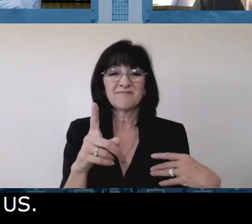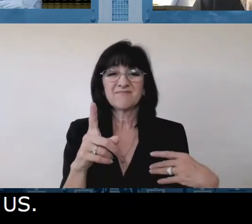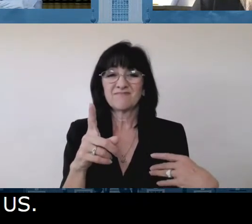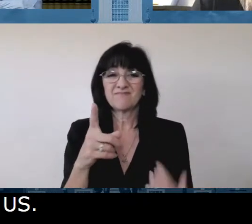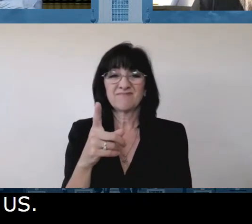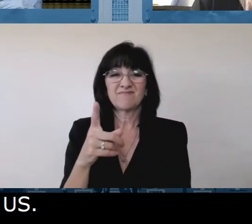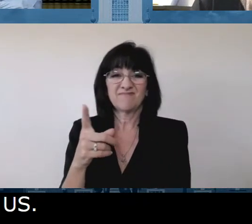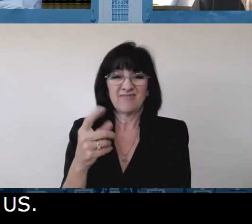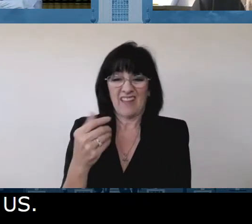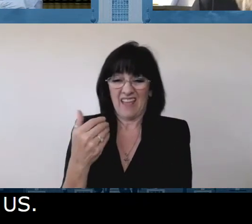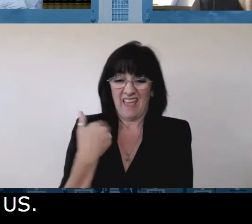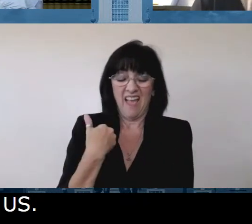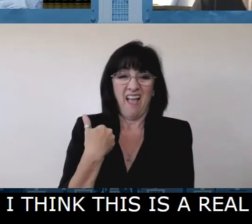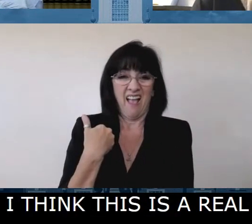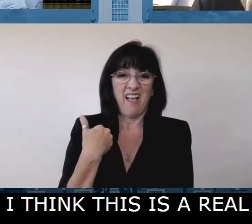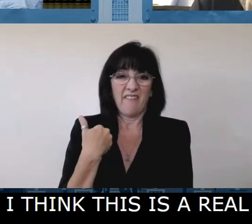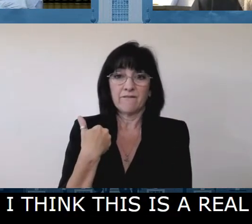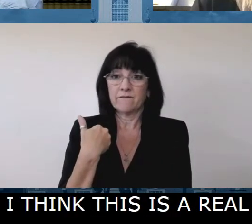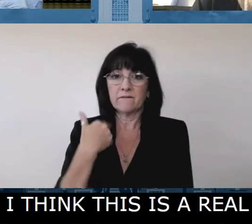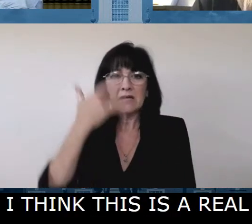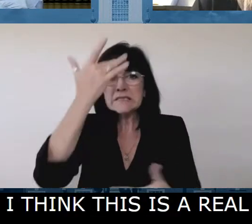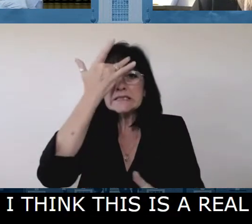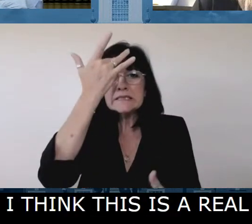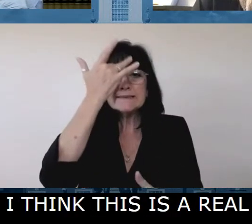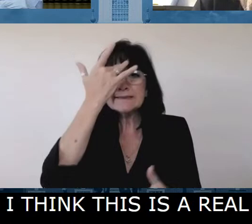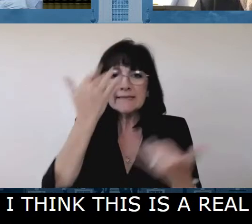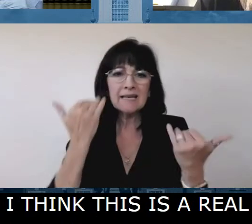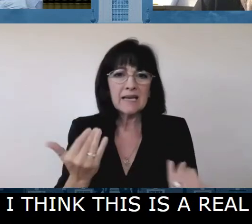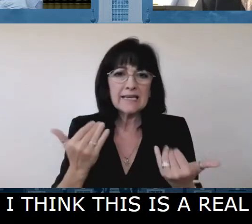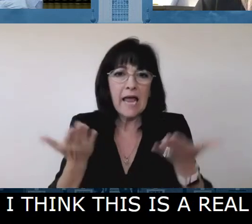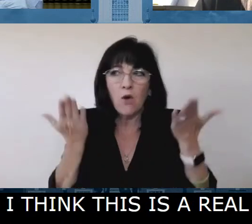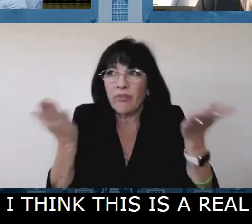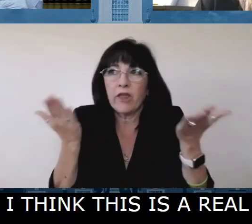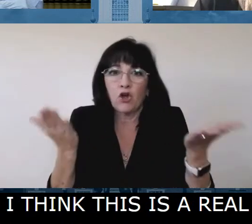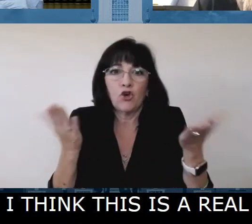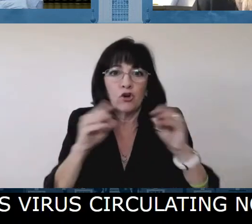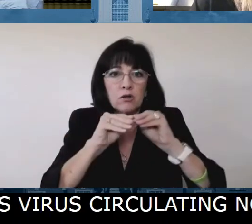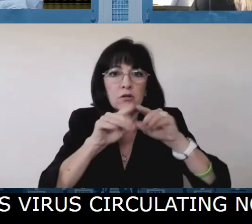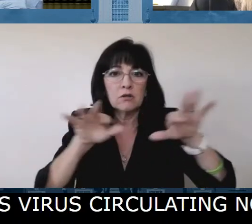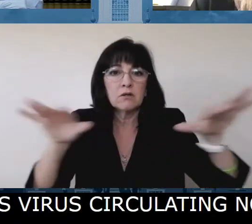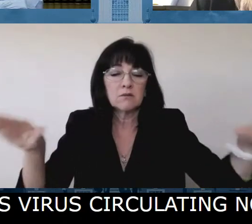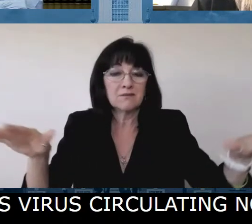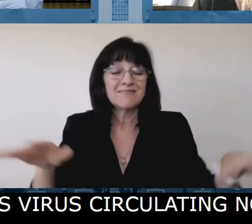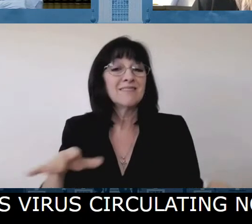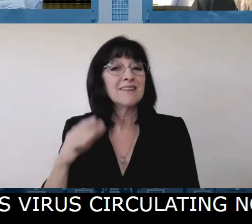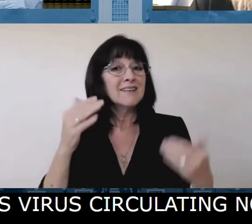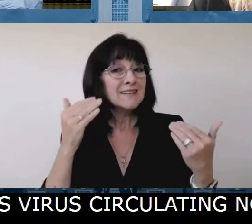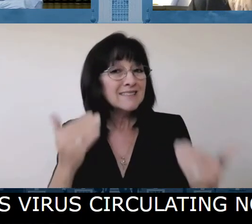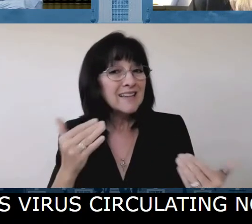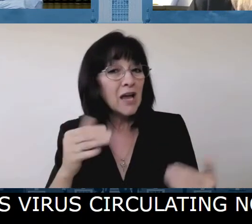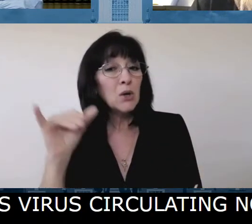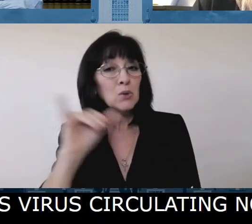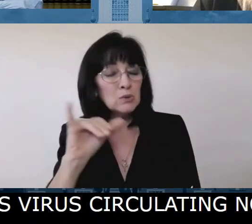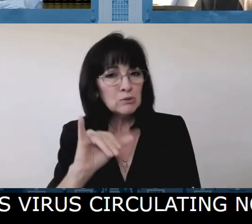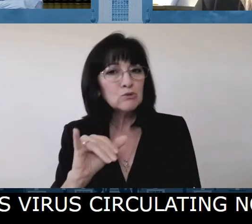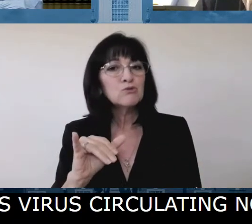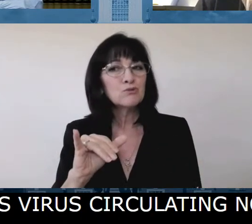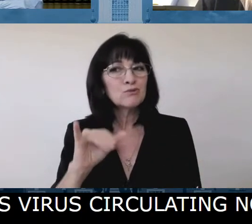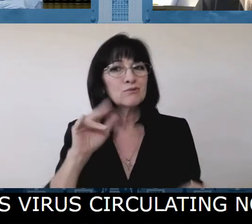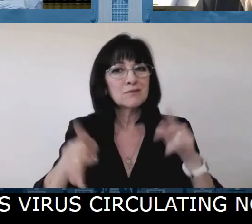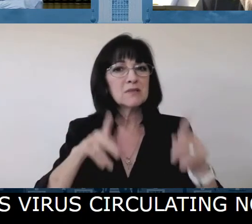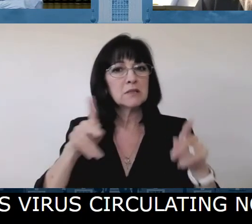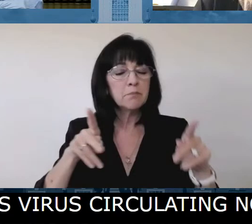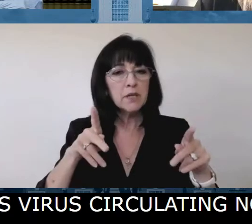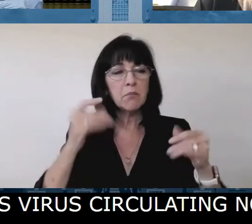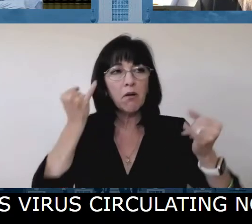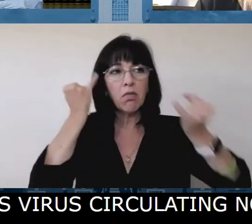circulating now means there are a lot more opportunities for mutation. That is one of the reasons